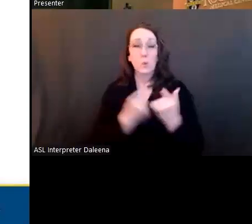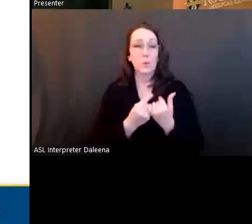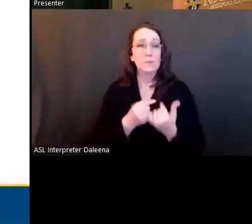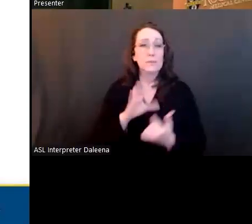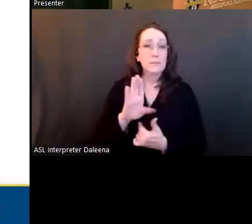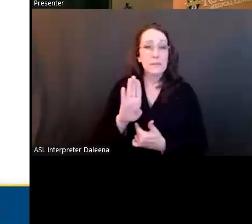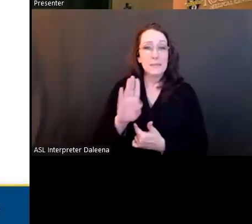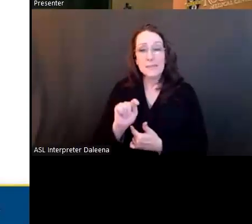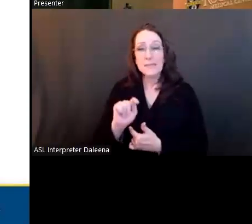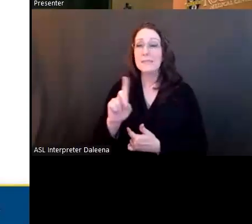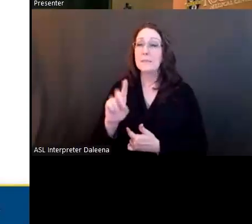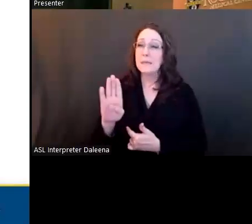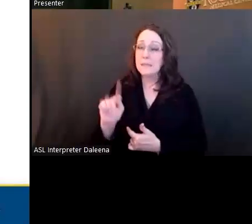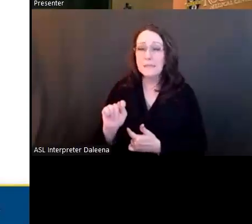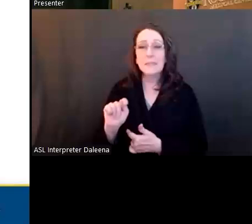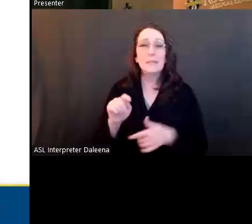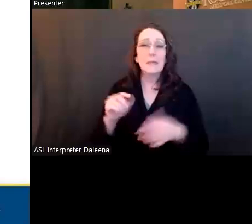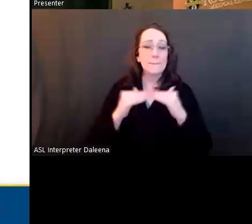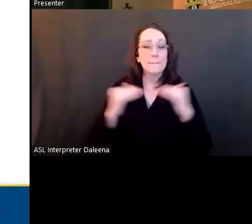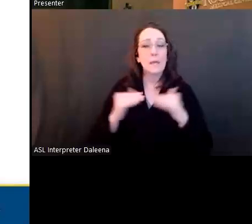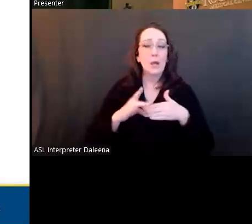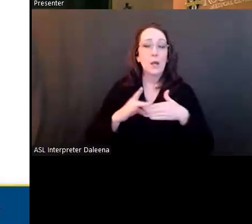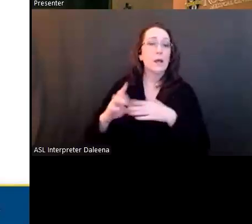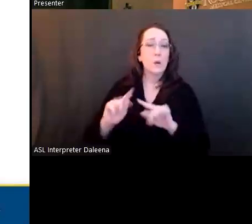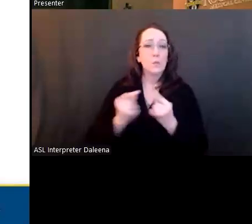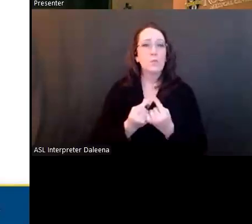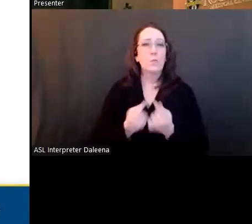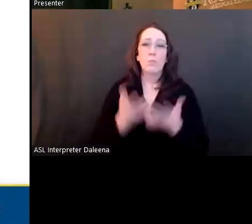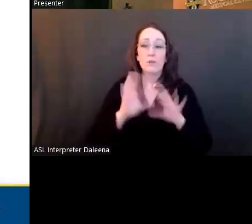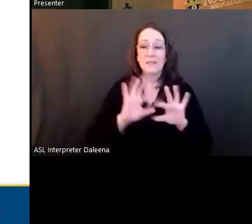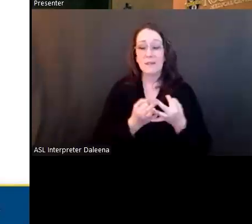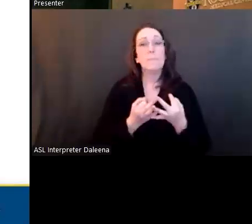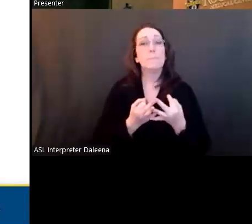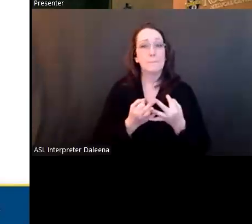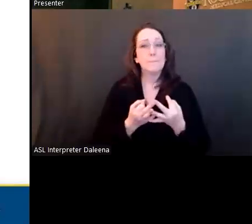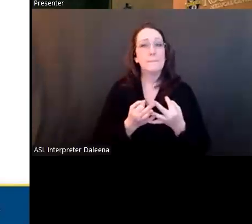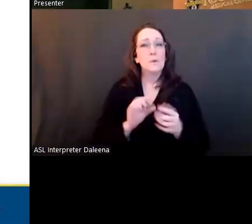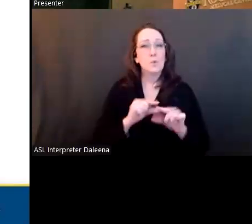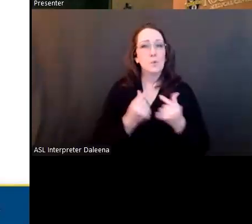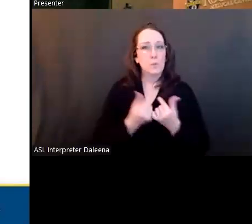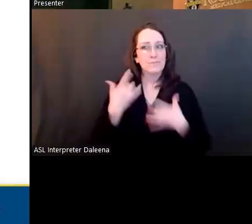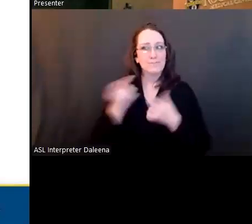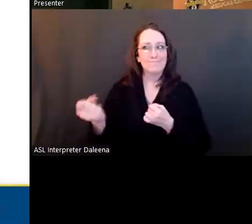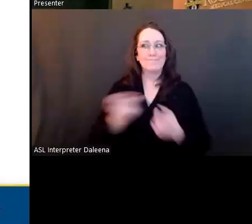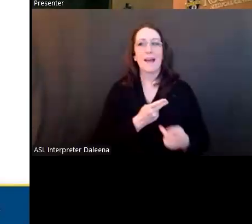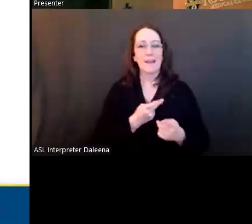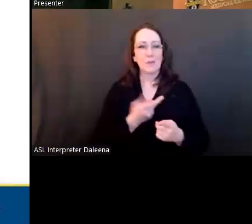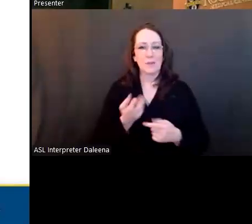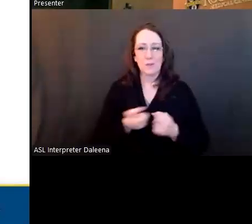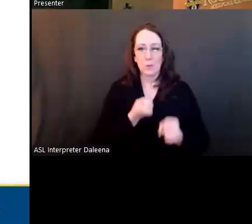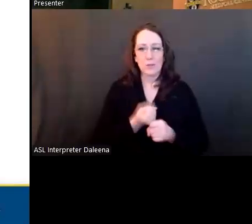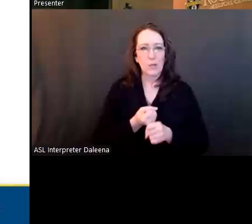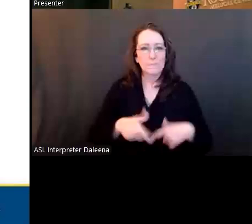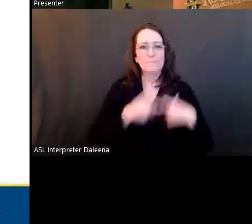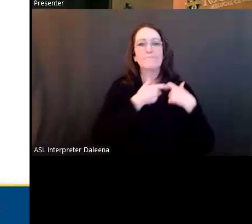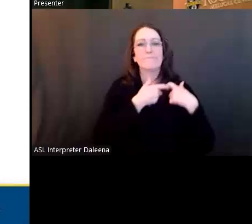DBT, peer-led groups, multifamily group that we're excited to have return after a couple-year hiatus, as well